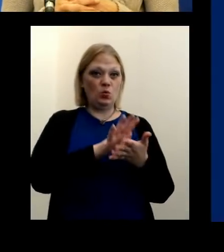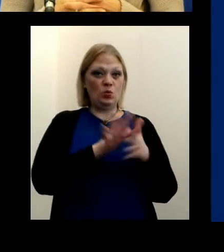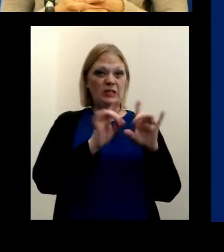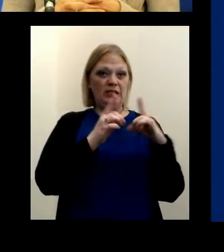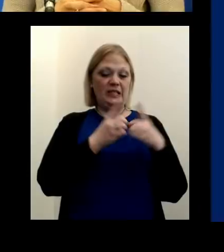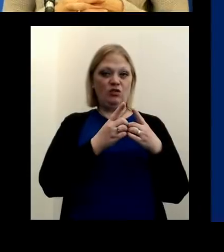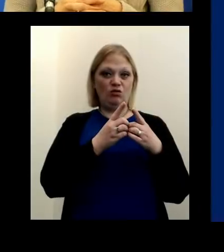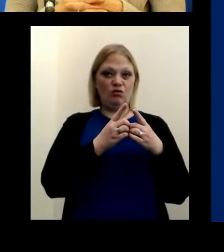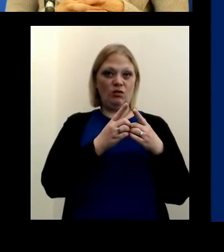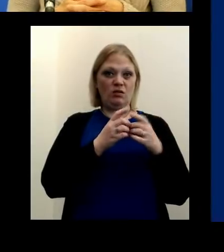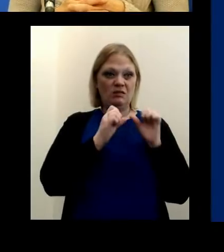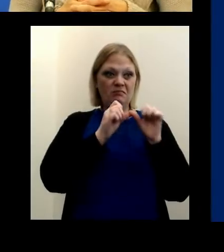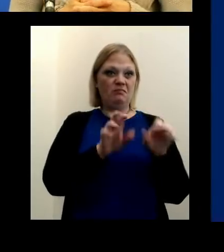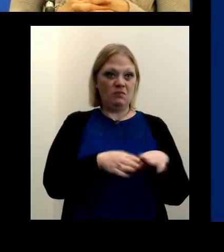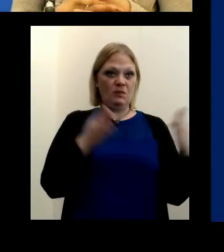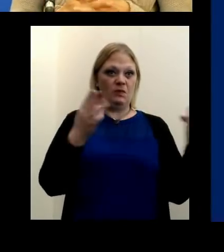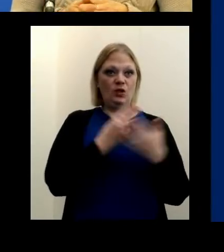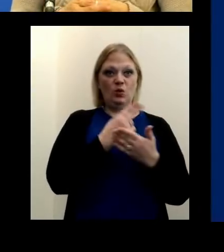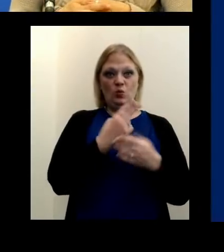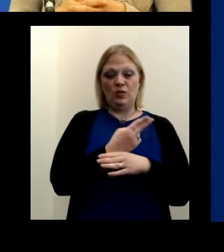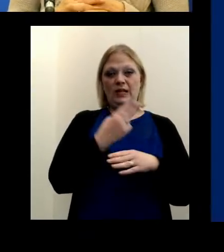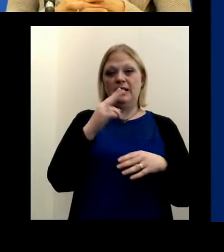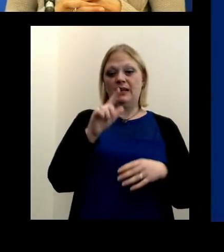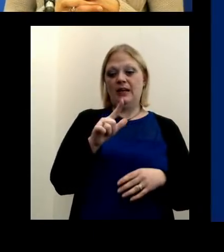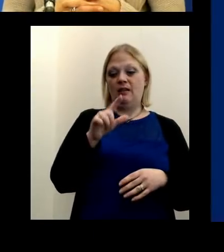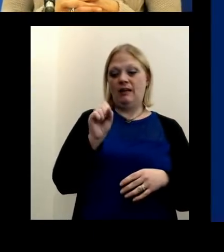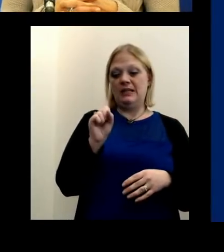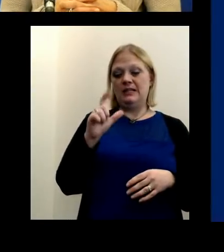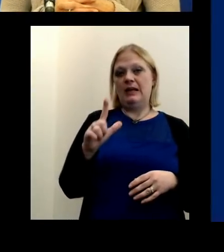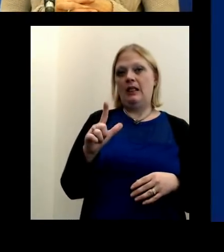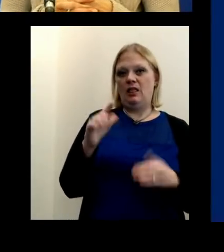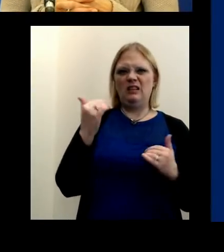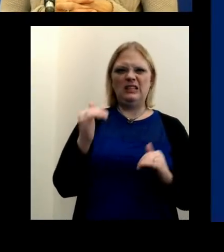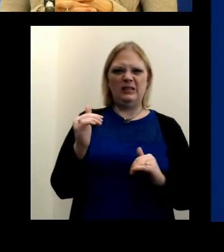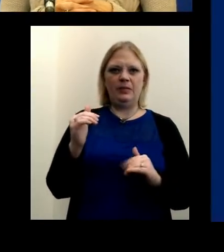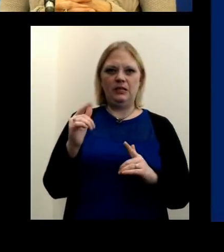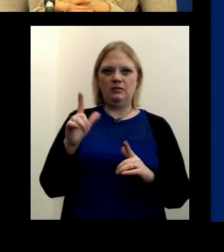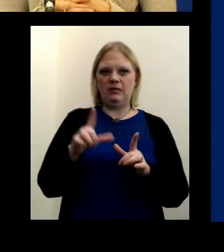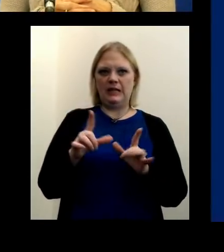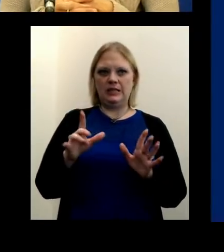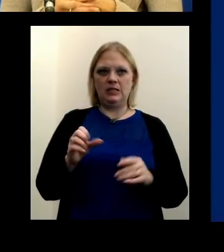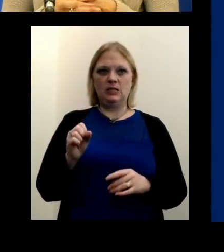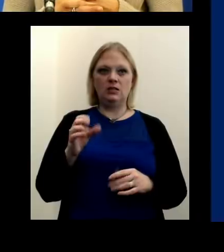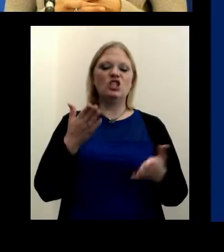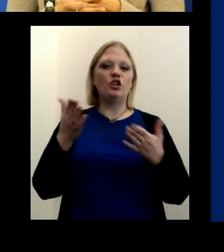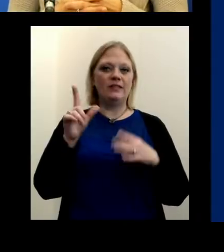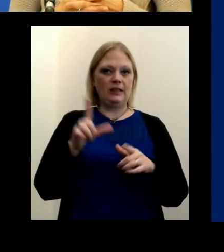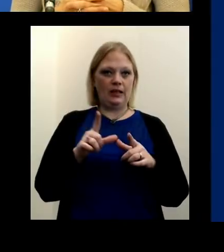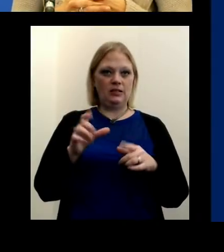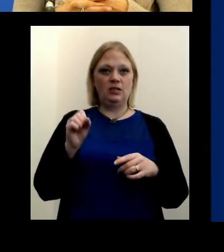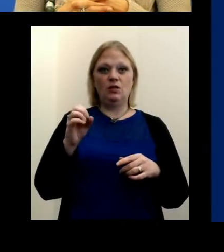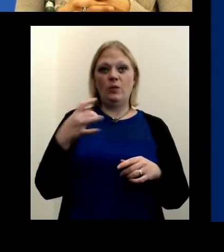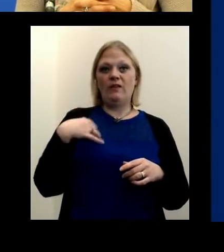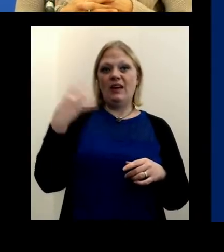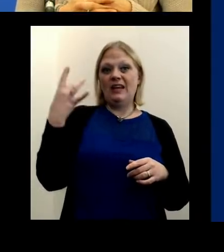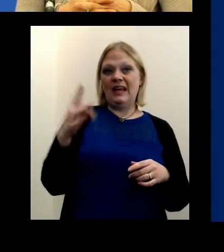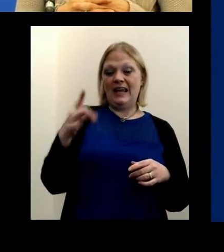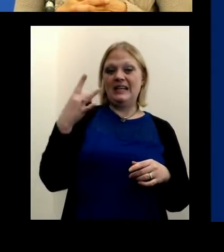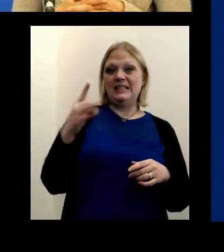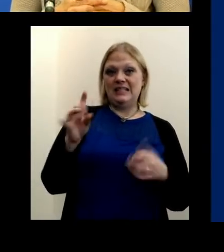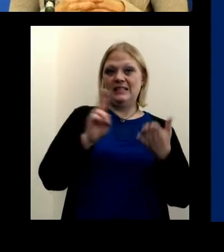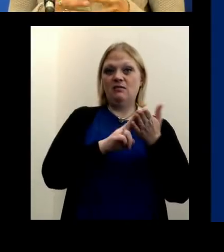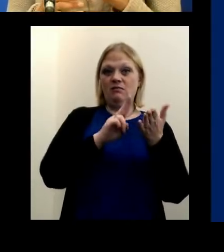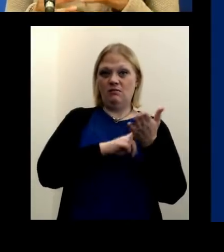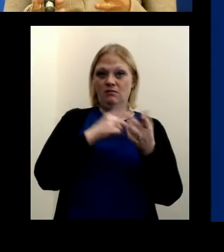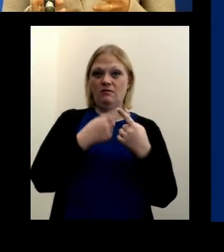open using our LSL. So far we've actually received 18 memorandums of understanding from the schools.